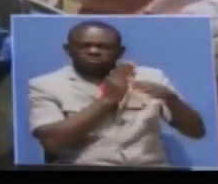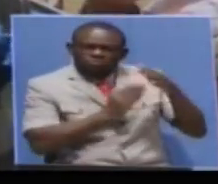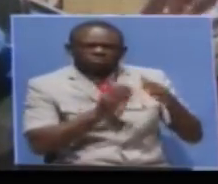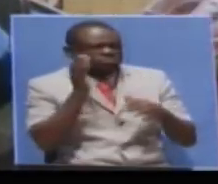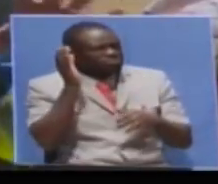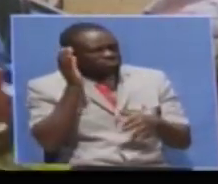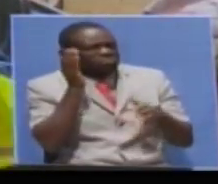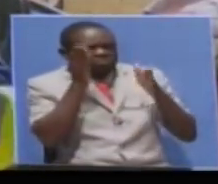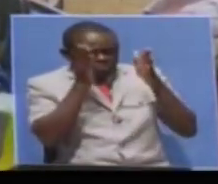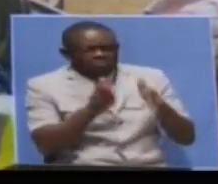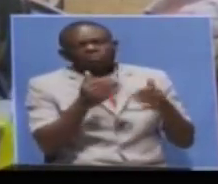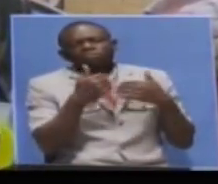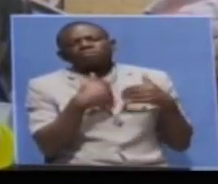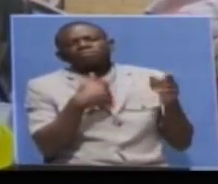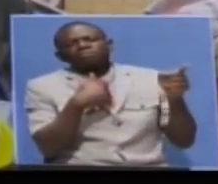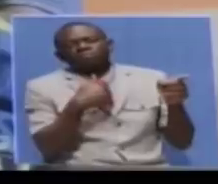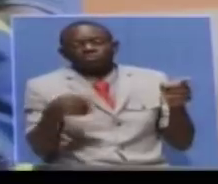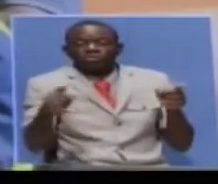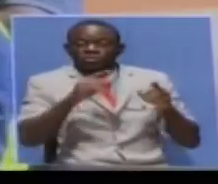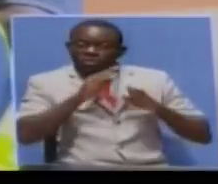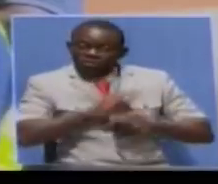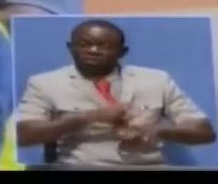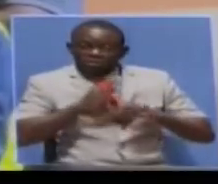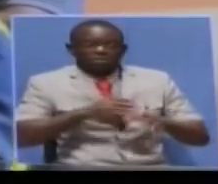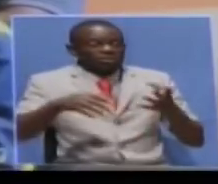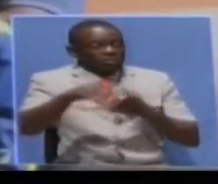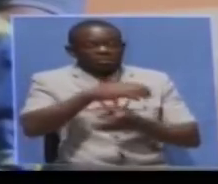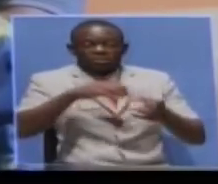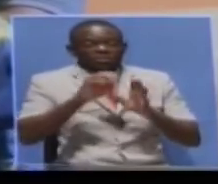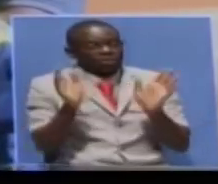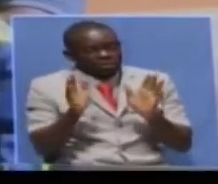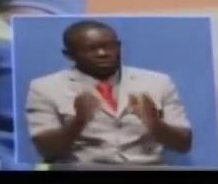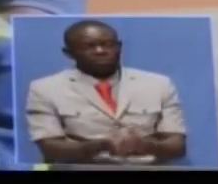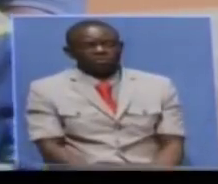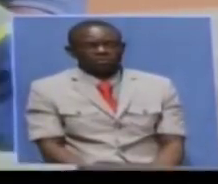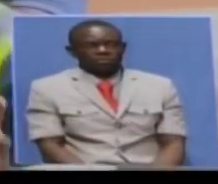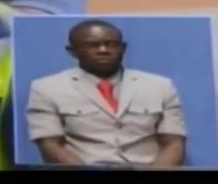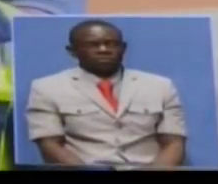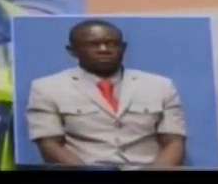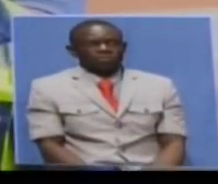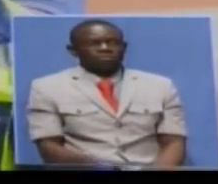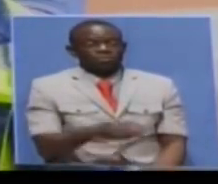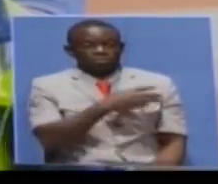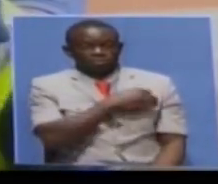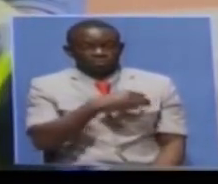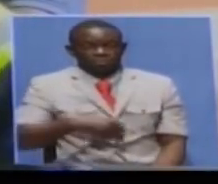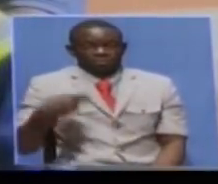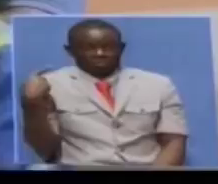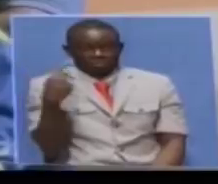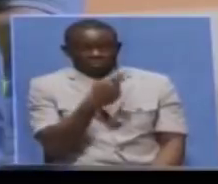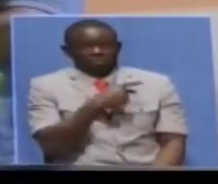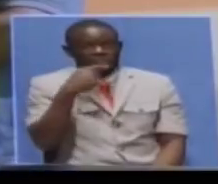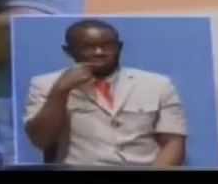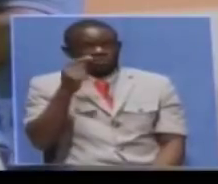We don't want you to take the law in your own hands. Dr. Chanda said the land policy, which is yet to be tabled in Parliament,